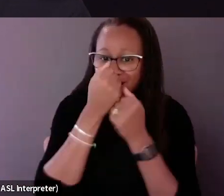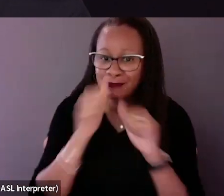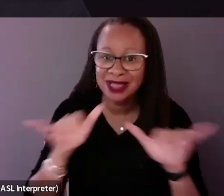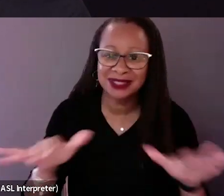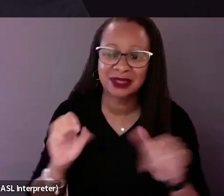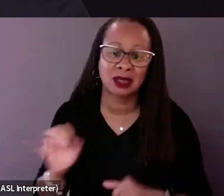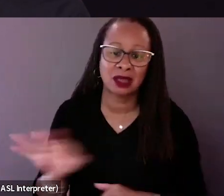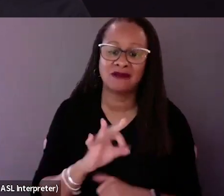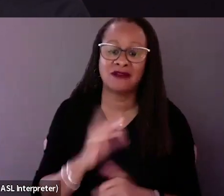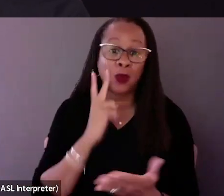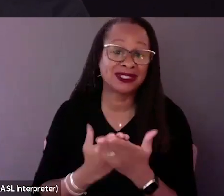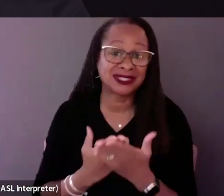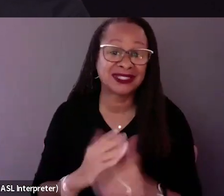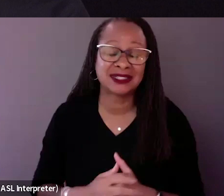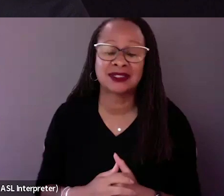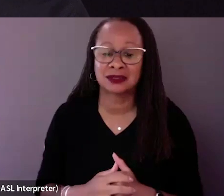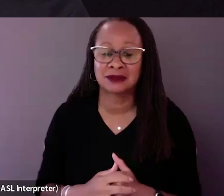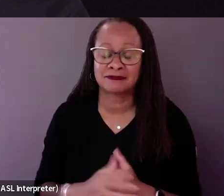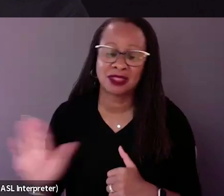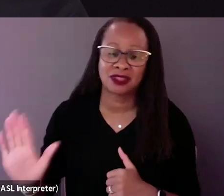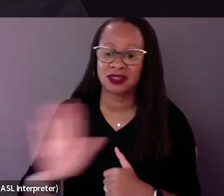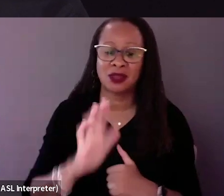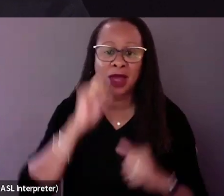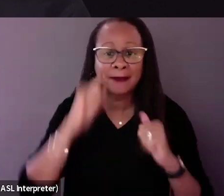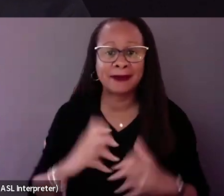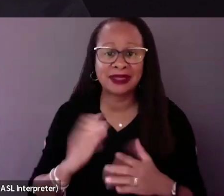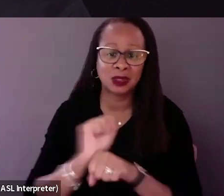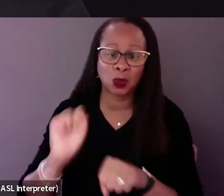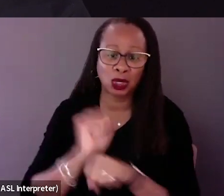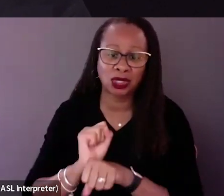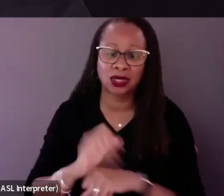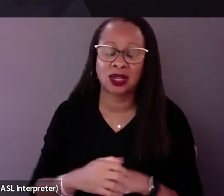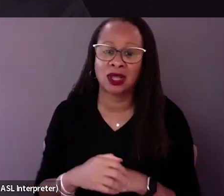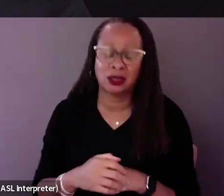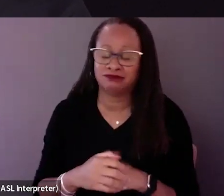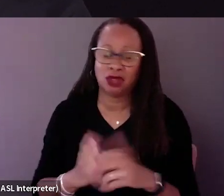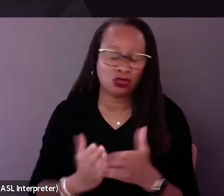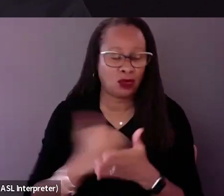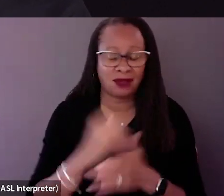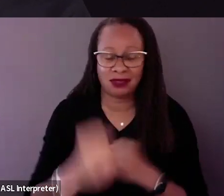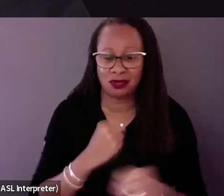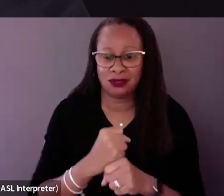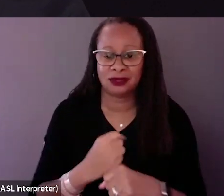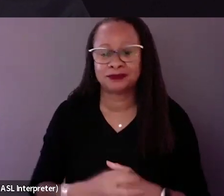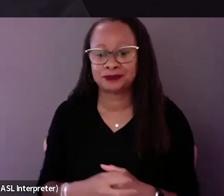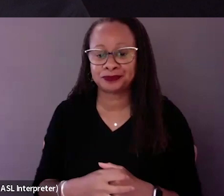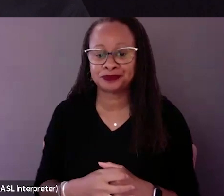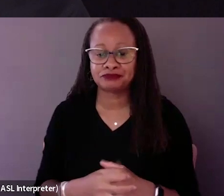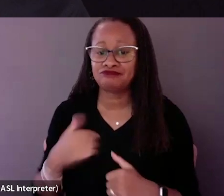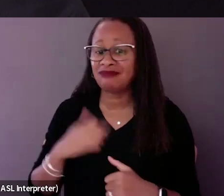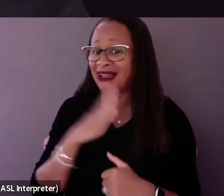of witnessing their amazing work over the years. I